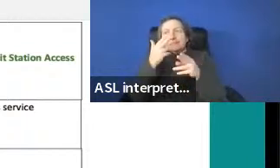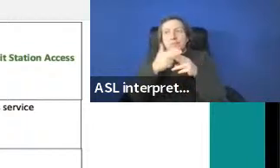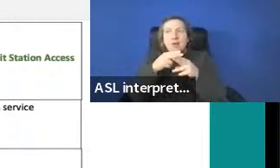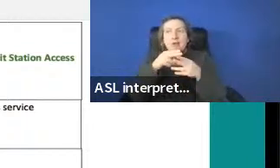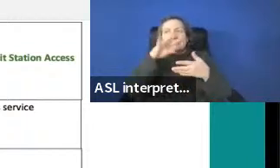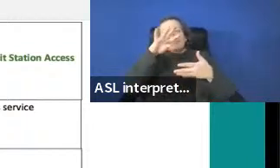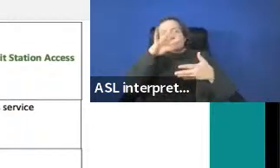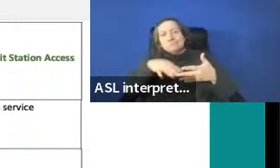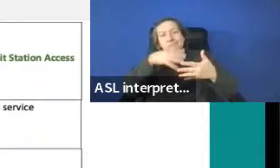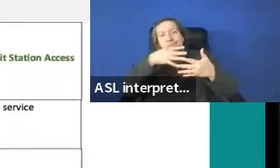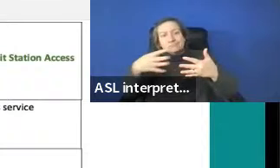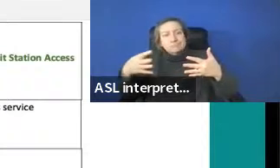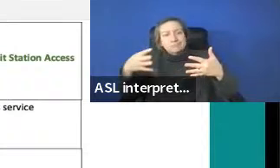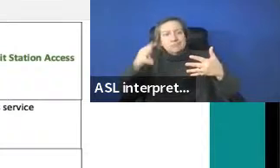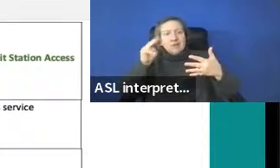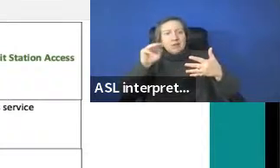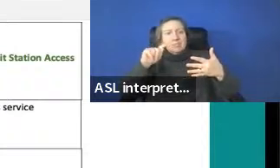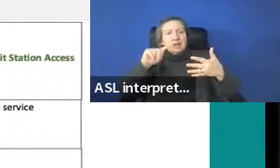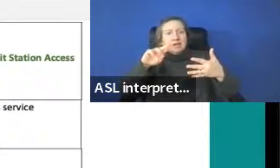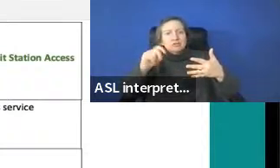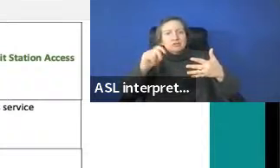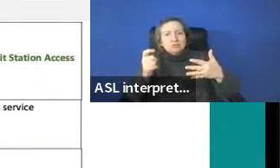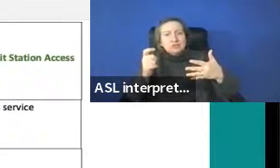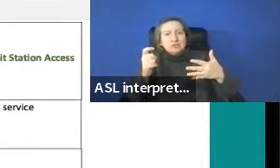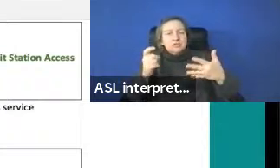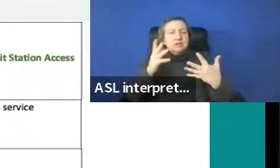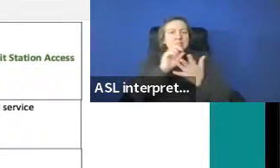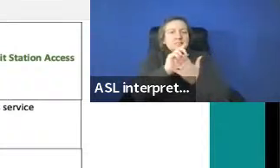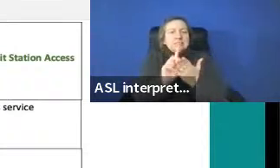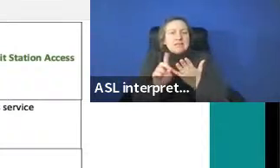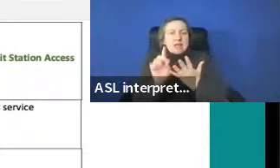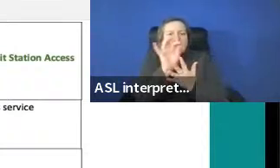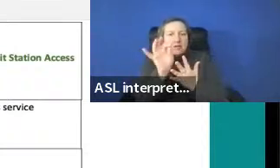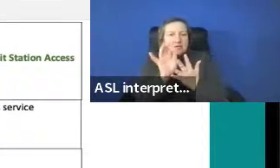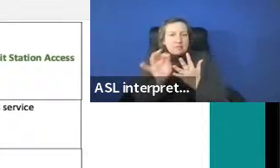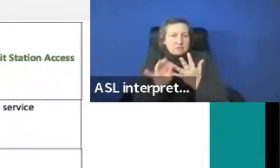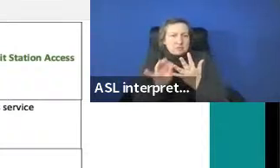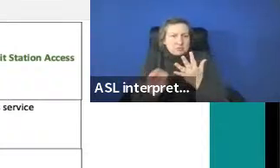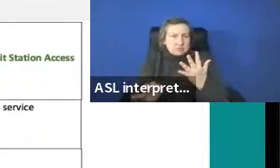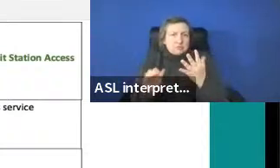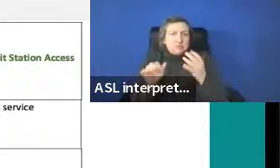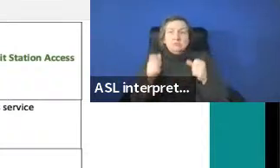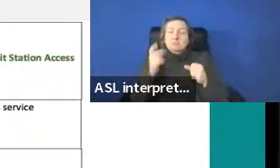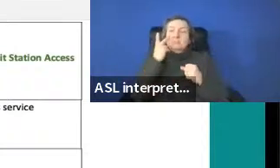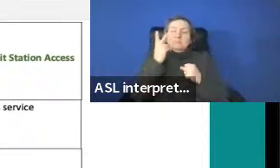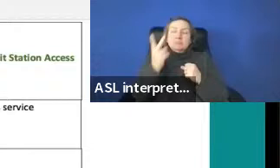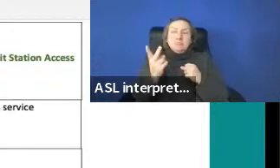matrix of design options. And as you will see, the